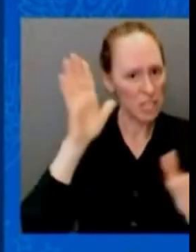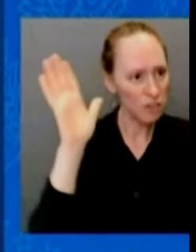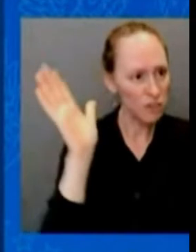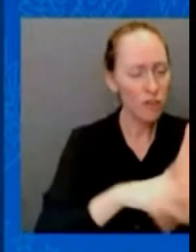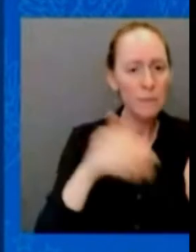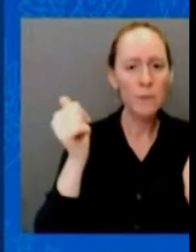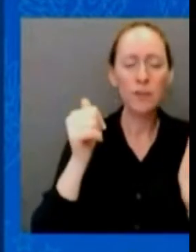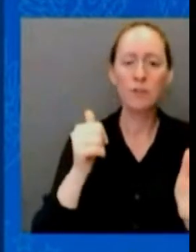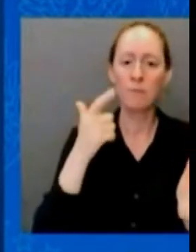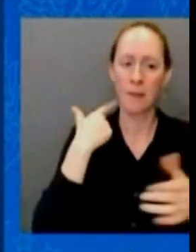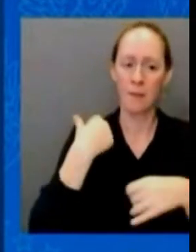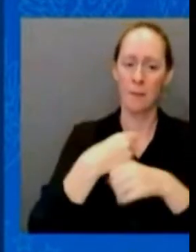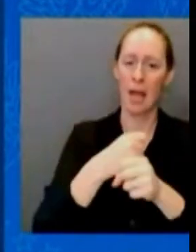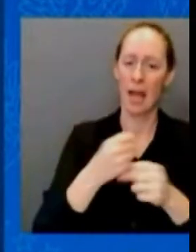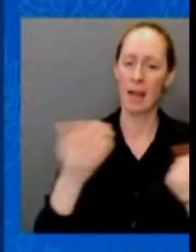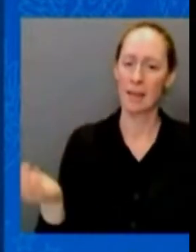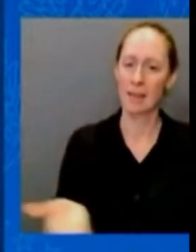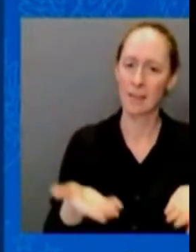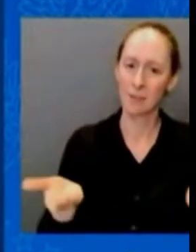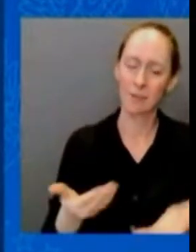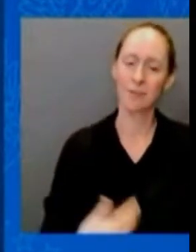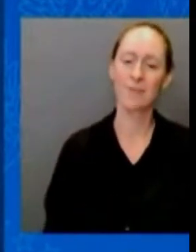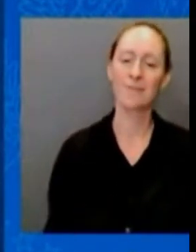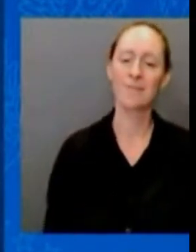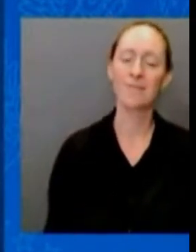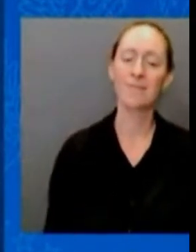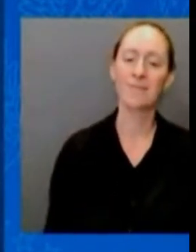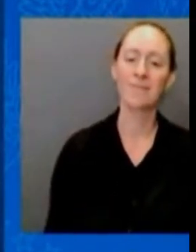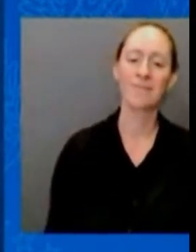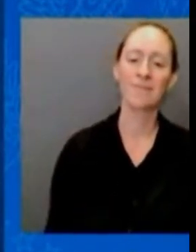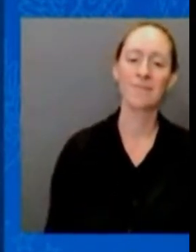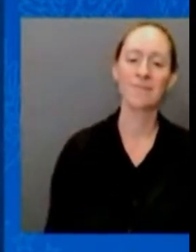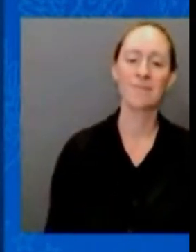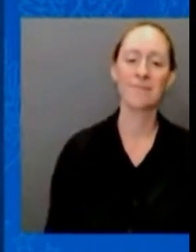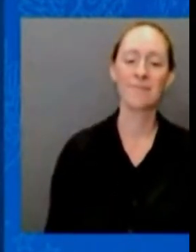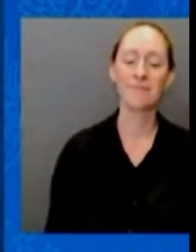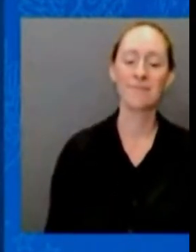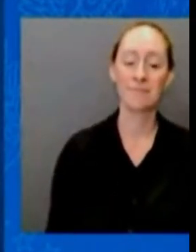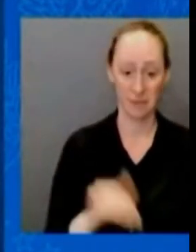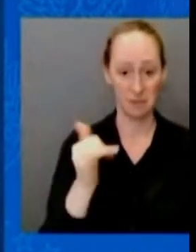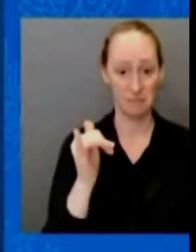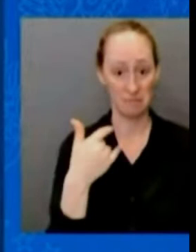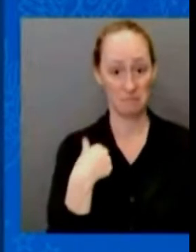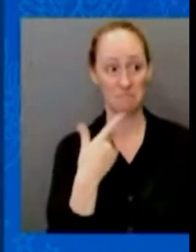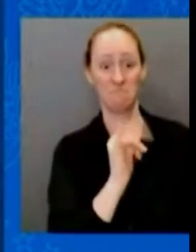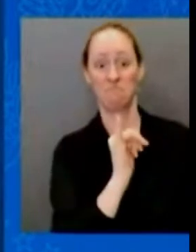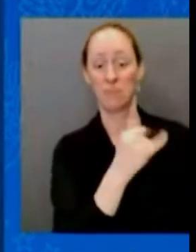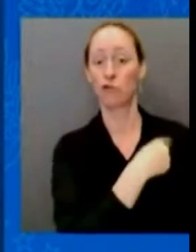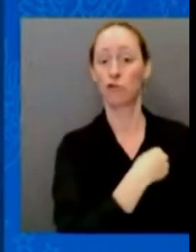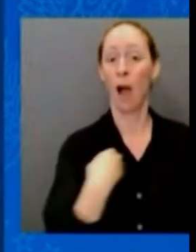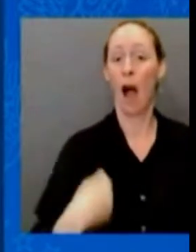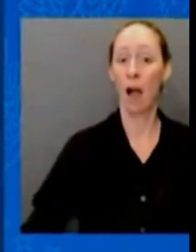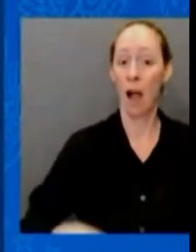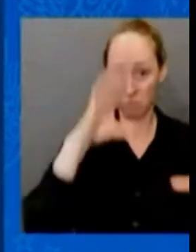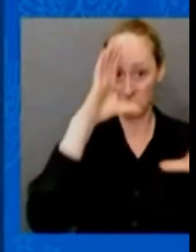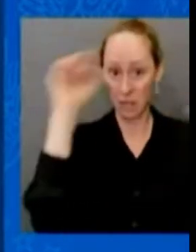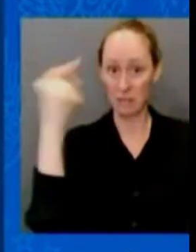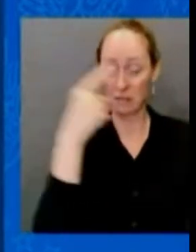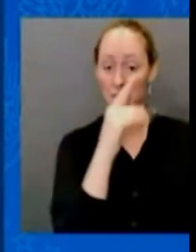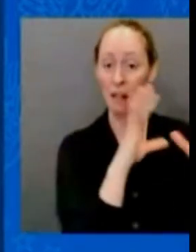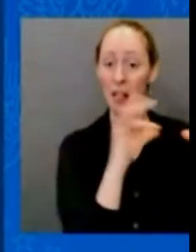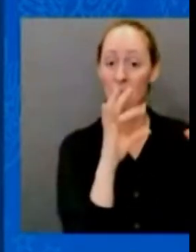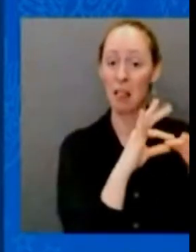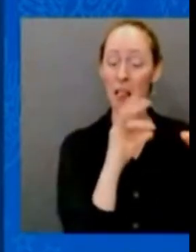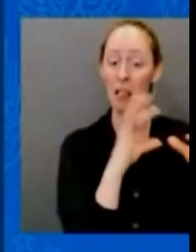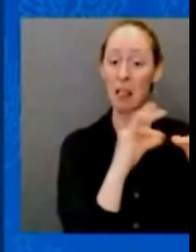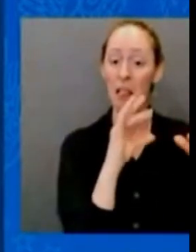Xi Jinping that he's a little concerned about that. No, I'm not joking. It's not, as I told him, it's not about conflicts, it's